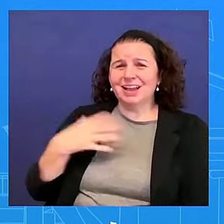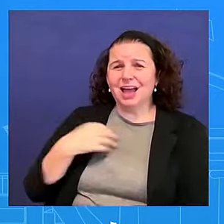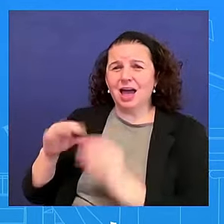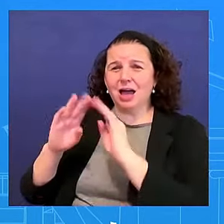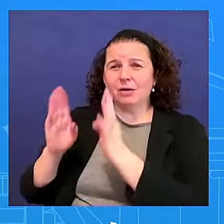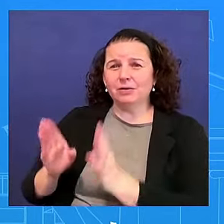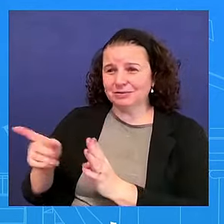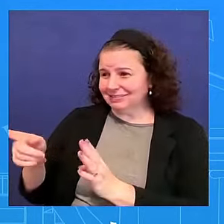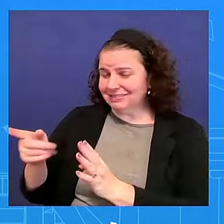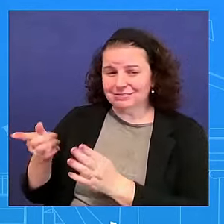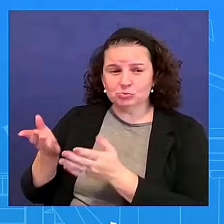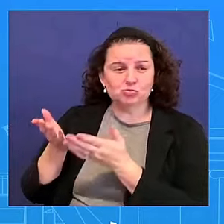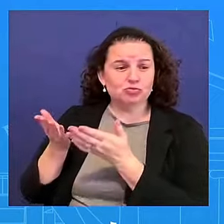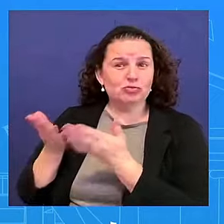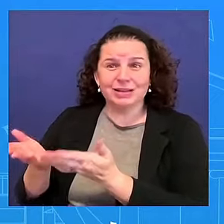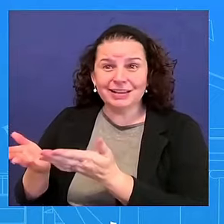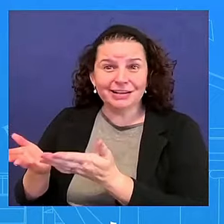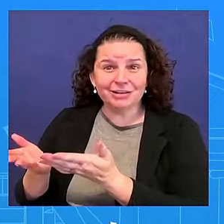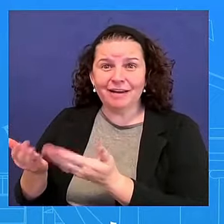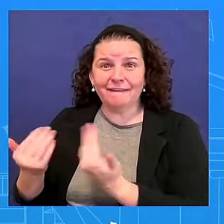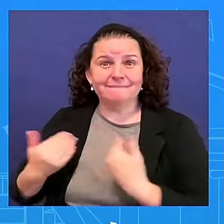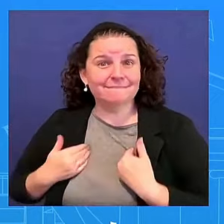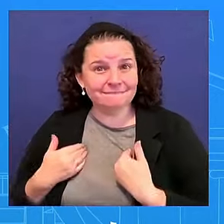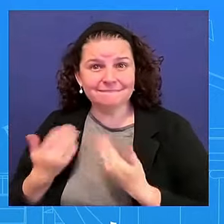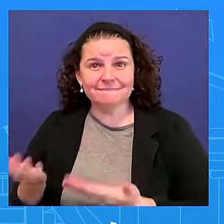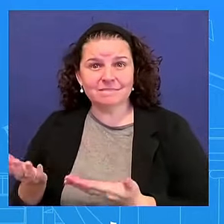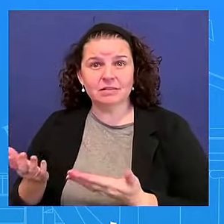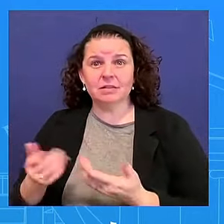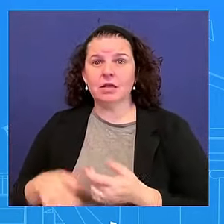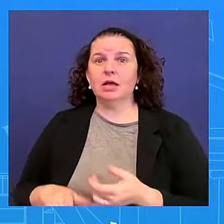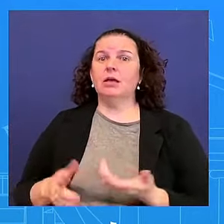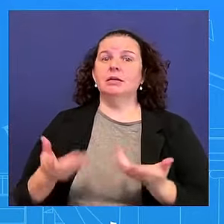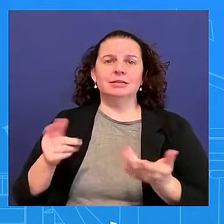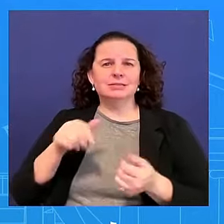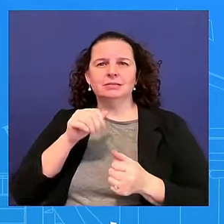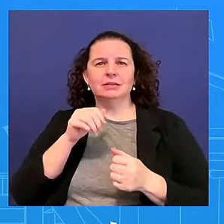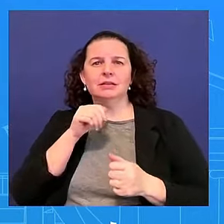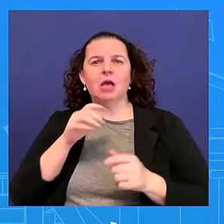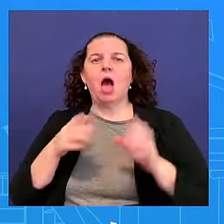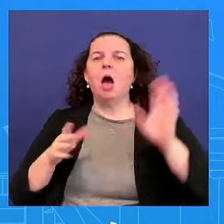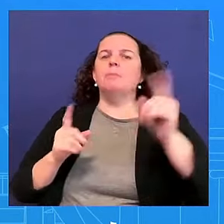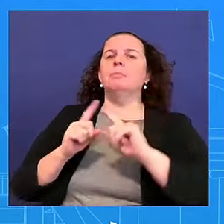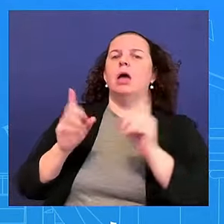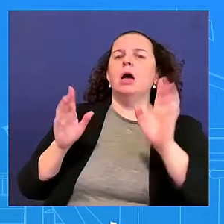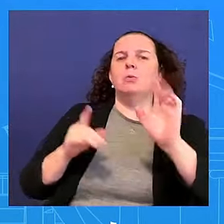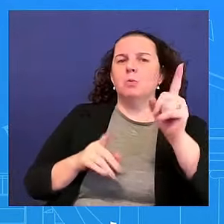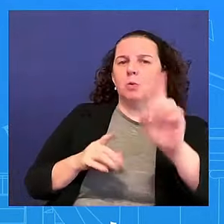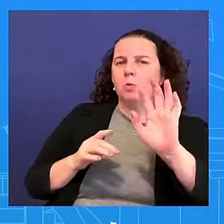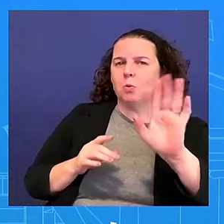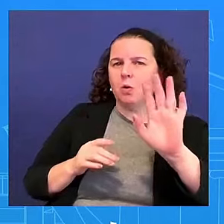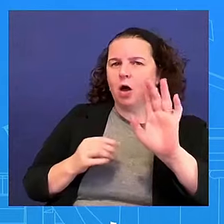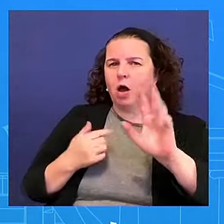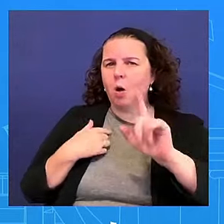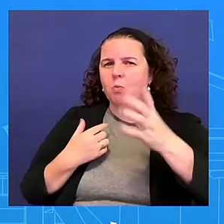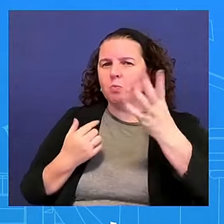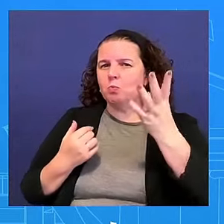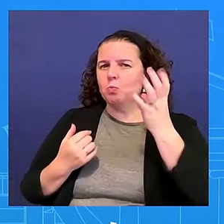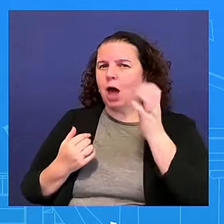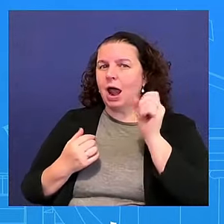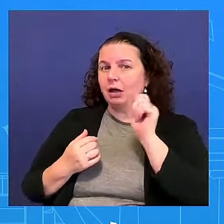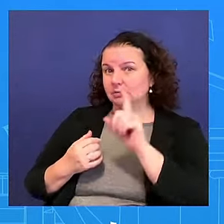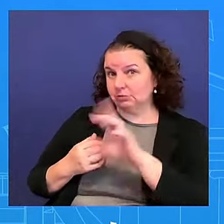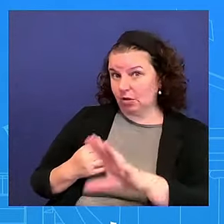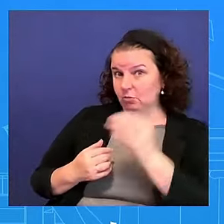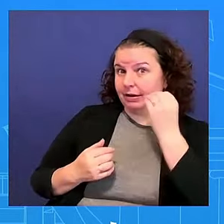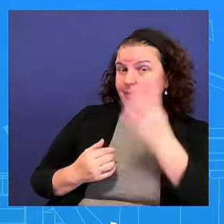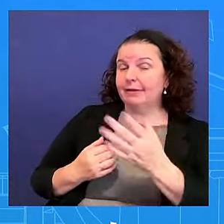where you would rather just not know if there is an issue with the president, because if he does get a bad result, it is